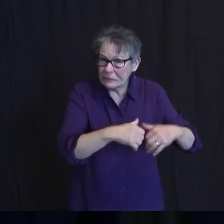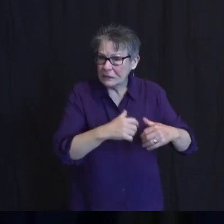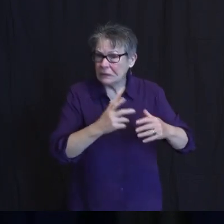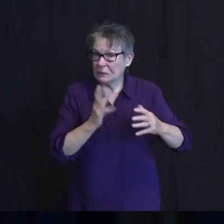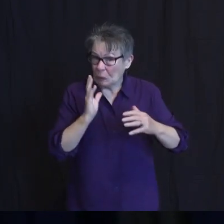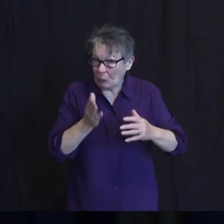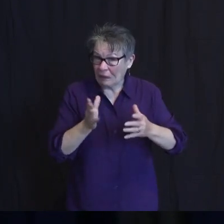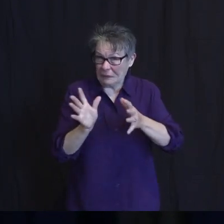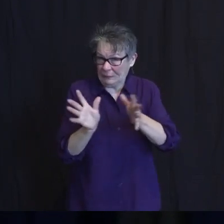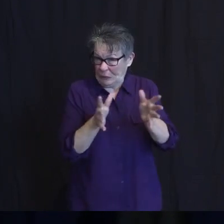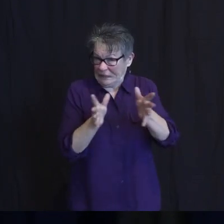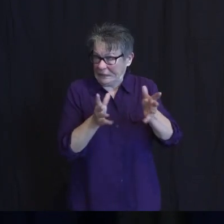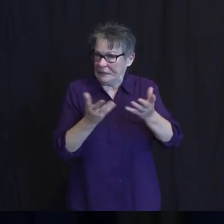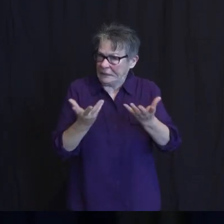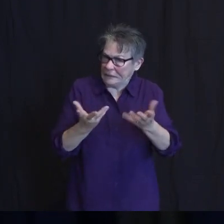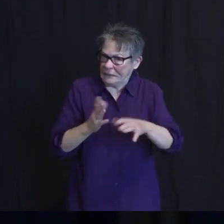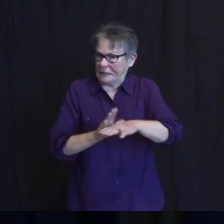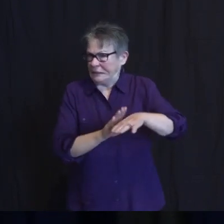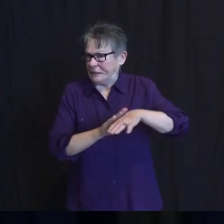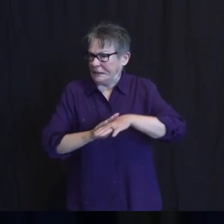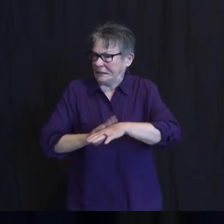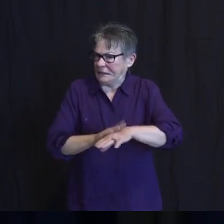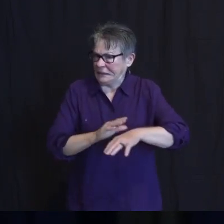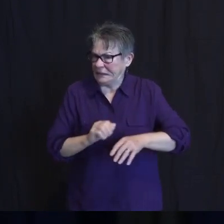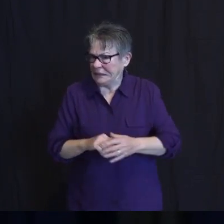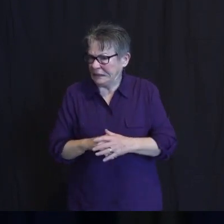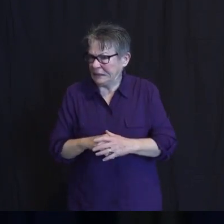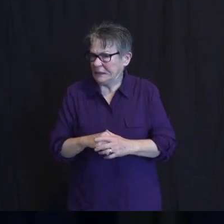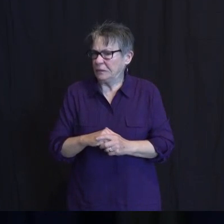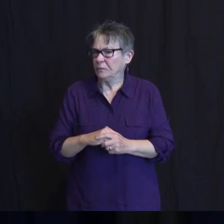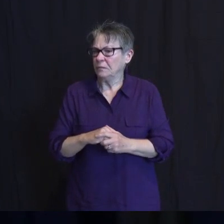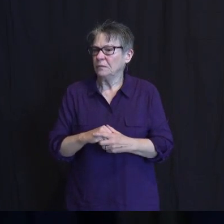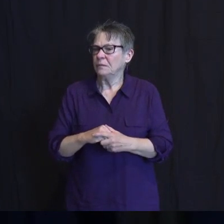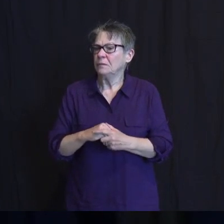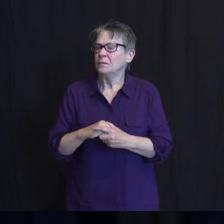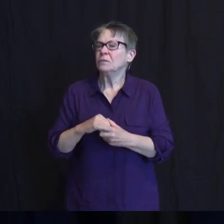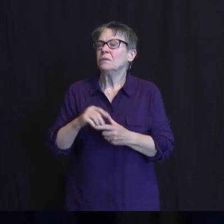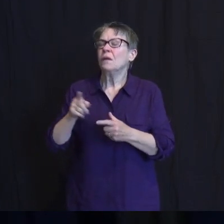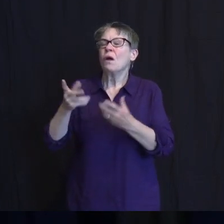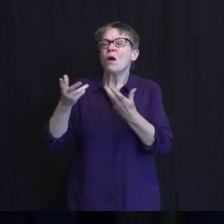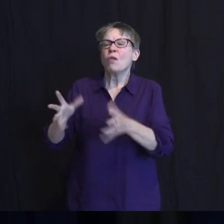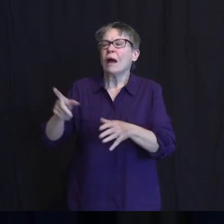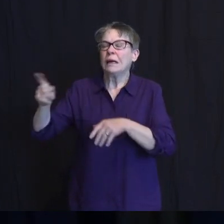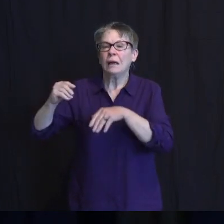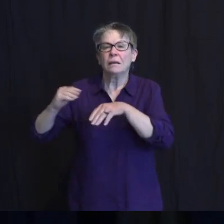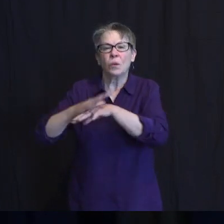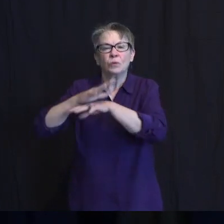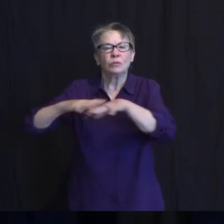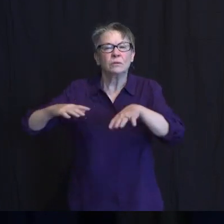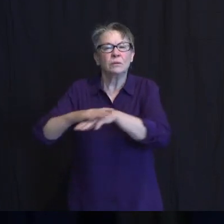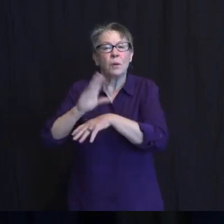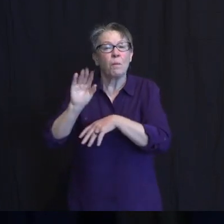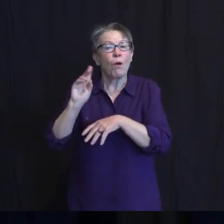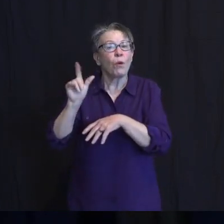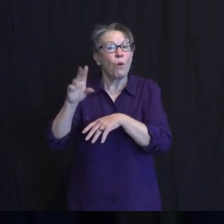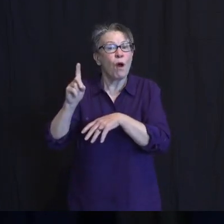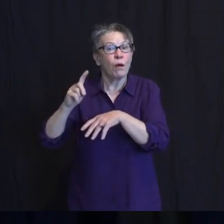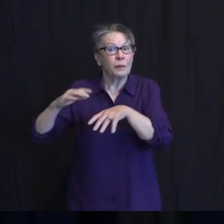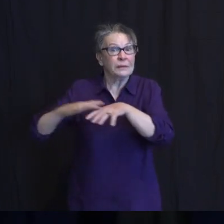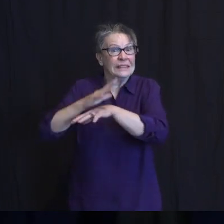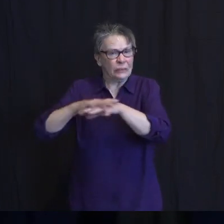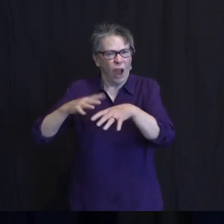and the expected hail, it is going to be nasty out there. The only good news, Governor, is tomorrow's supposed to be a lot nicer.